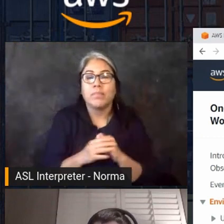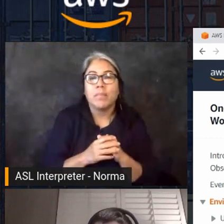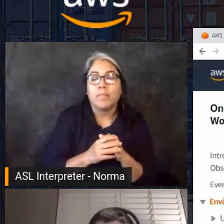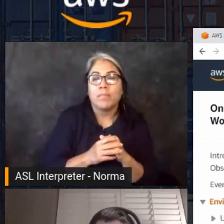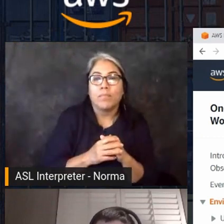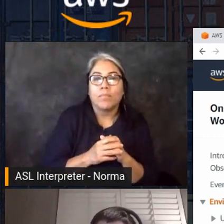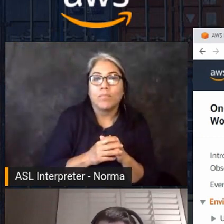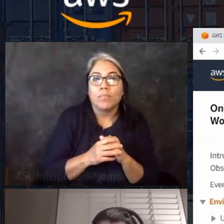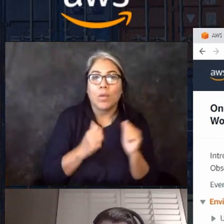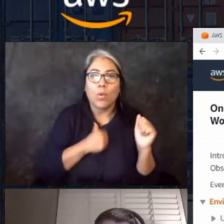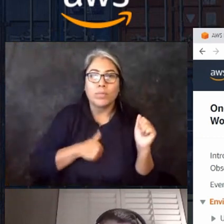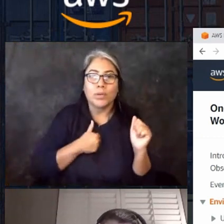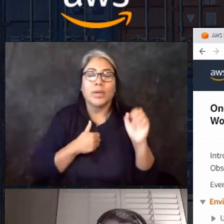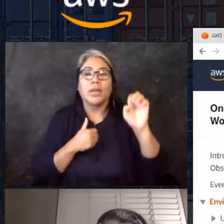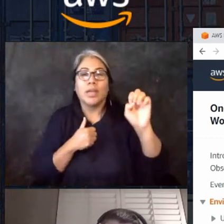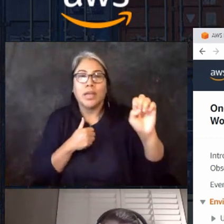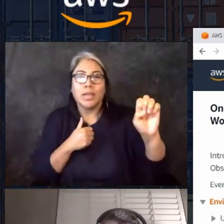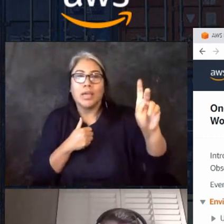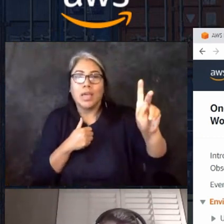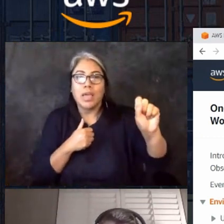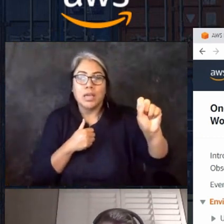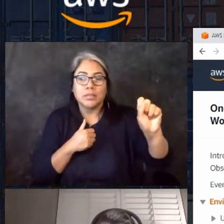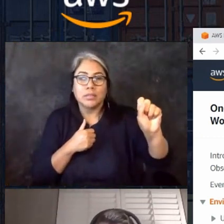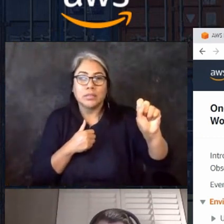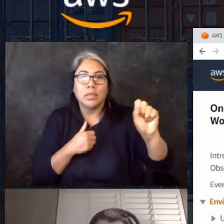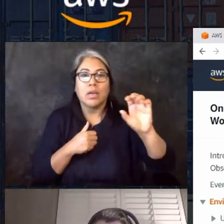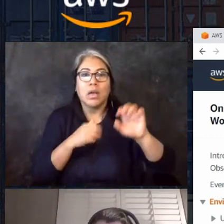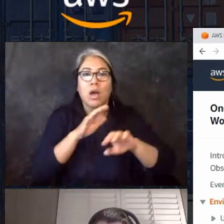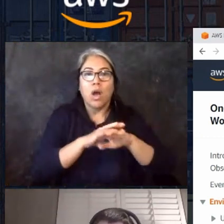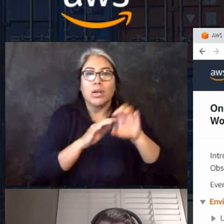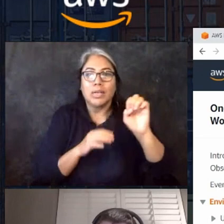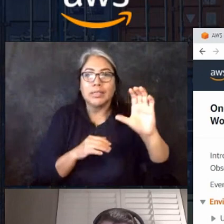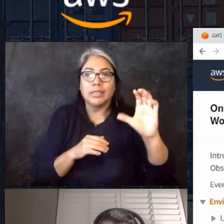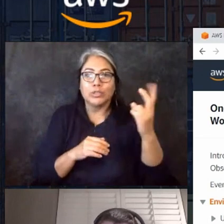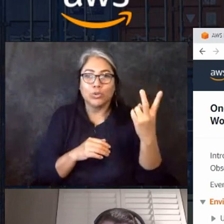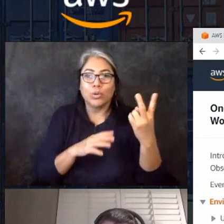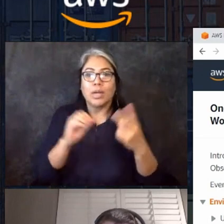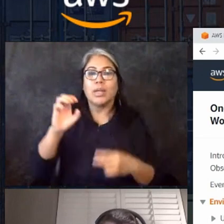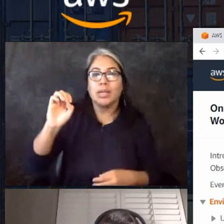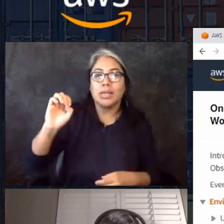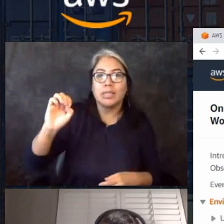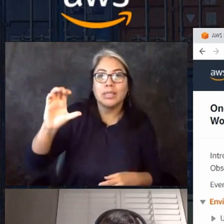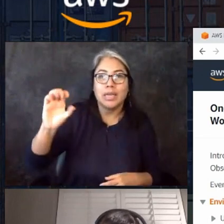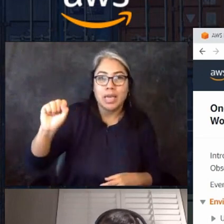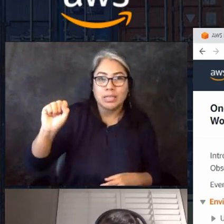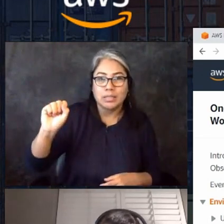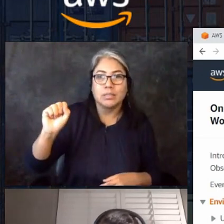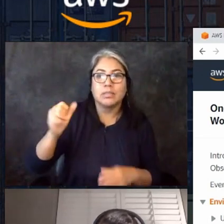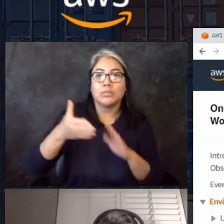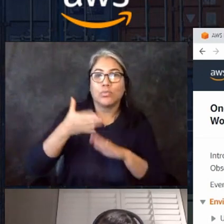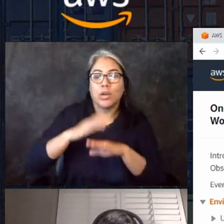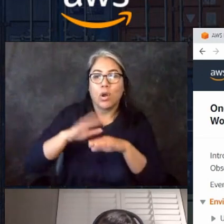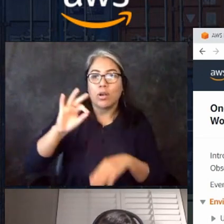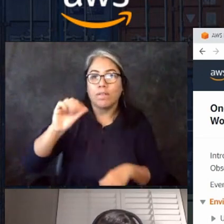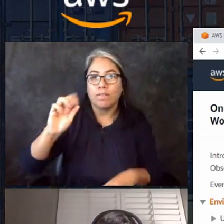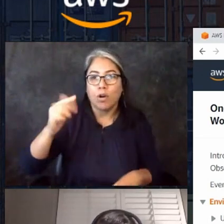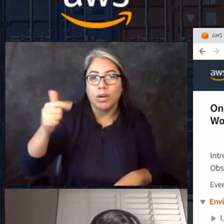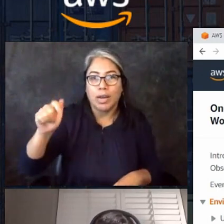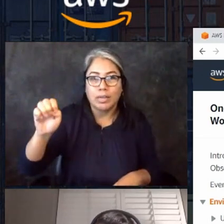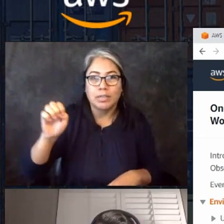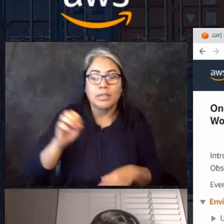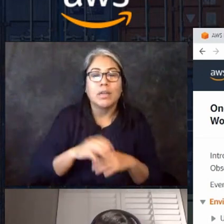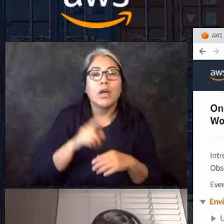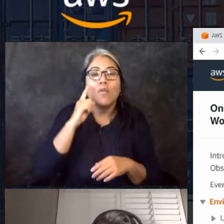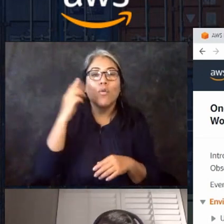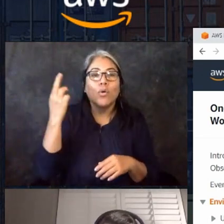it's EKS on EC2. And then here we actually have ECS running on Fargate. For the purposes of today's discussion and